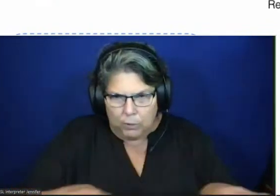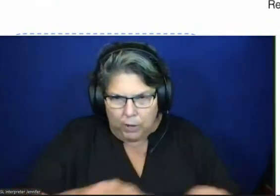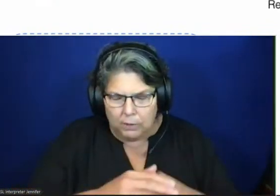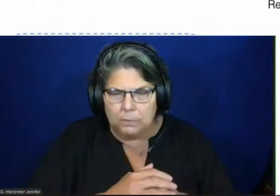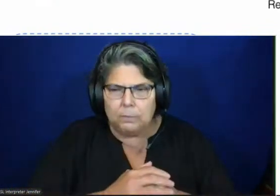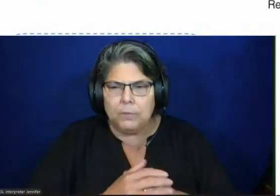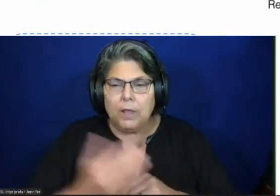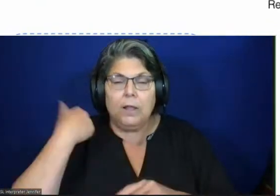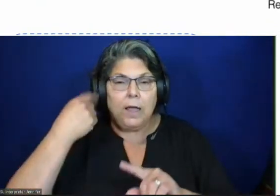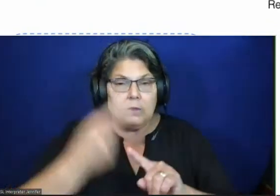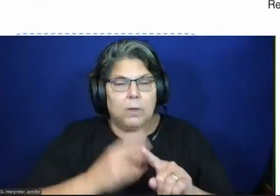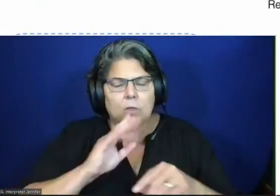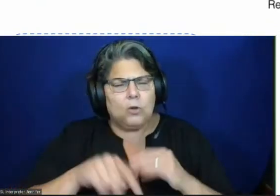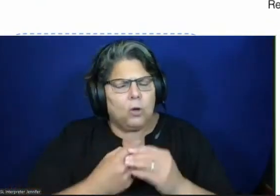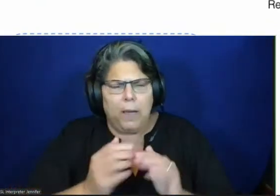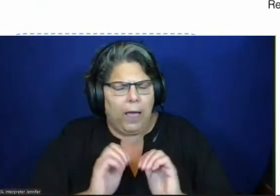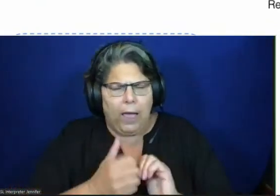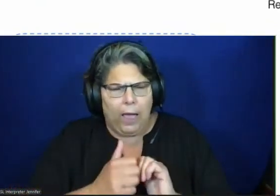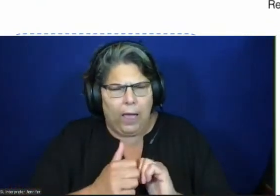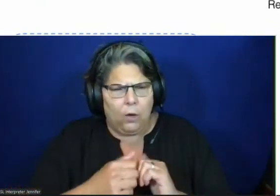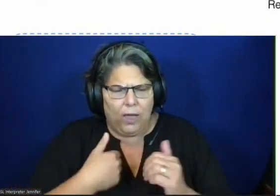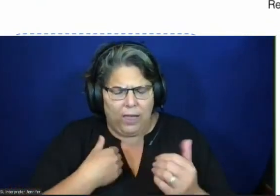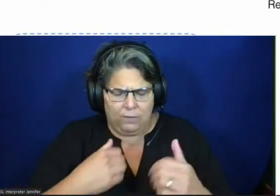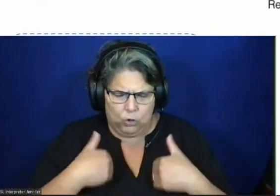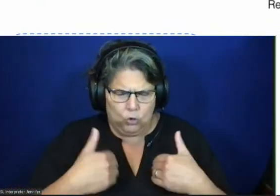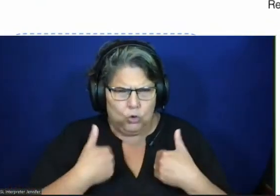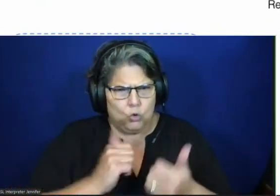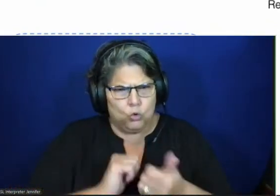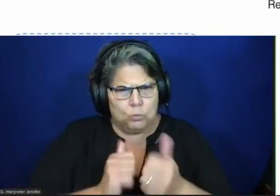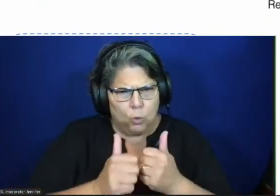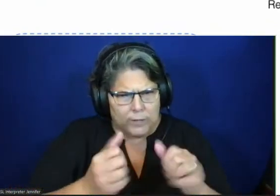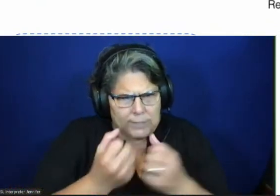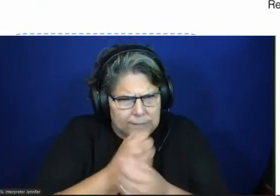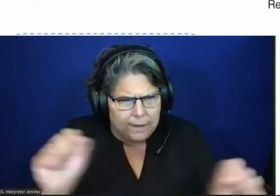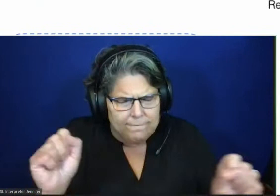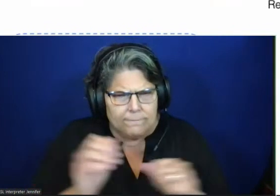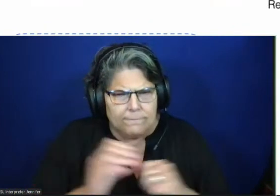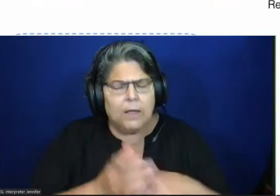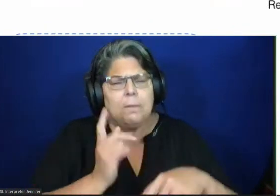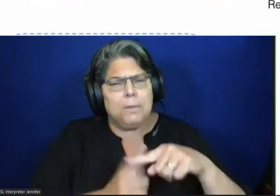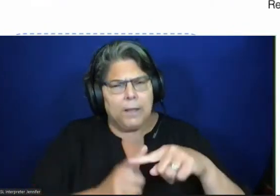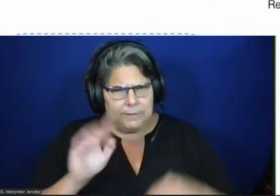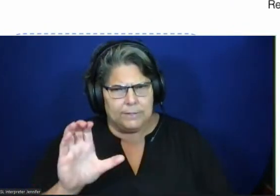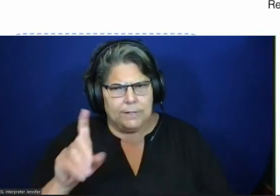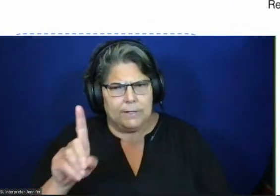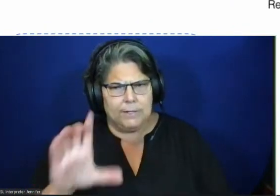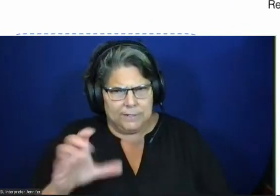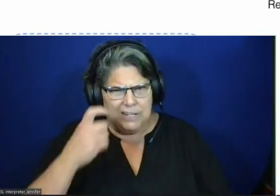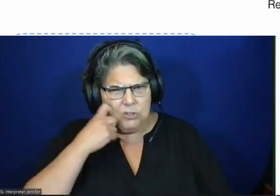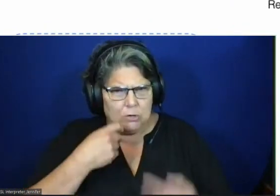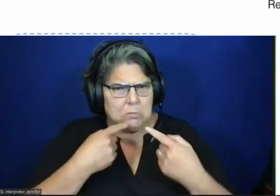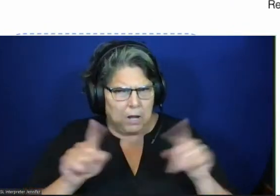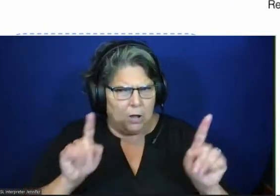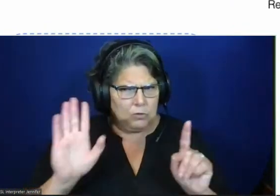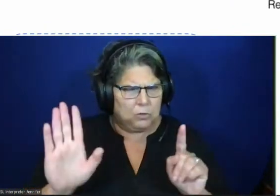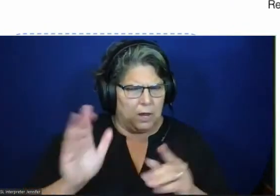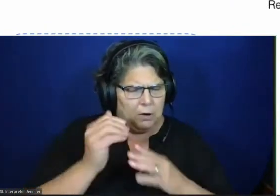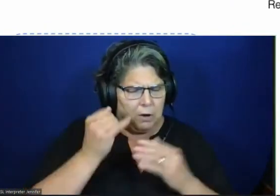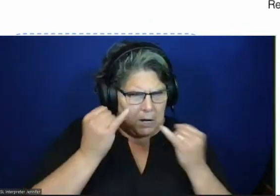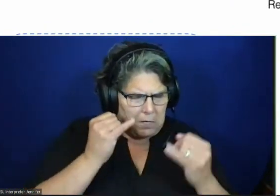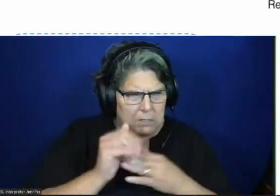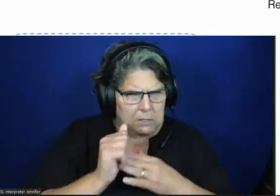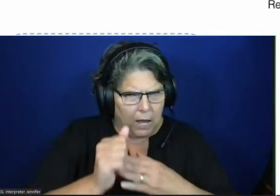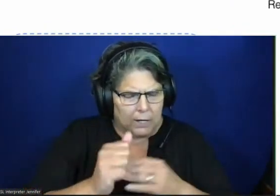safe youth sports, and the CDPH also released their guidance in the last couple of weeks. And this coming week, I'll release